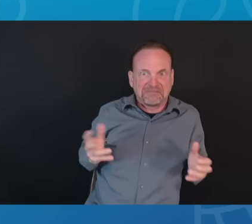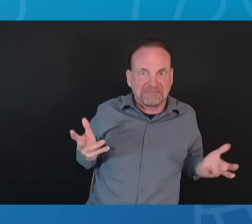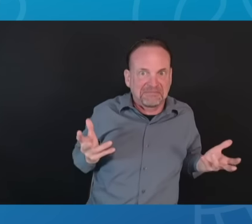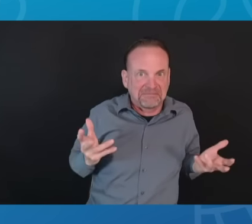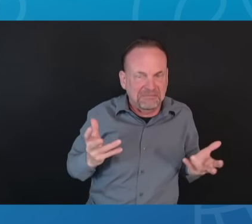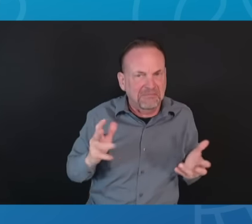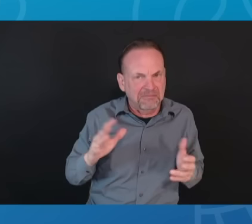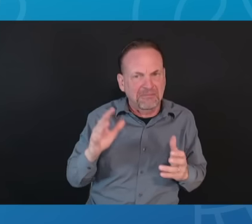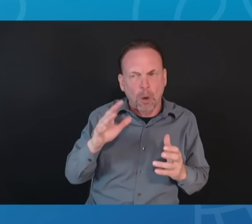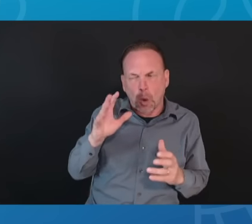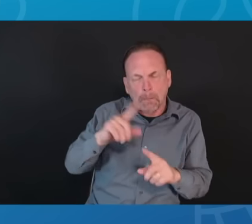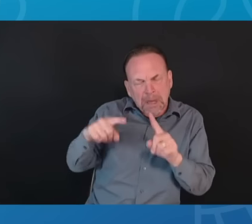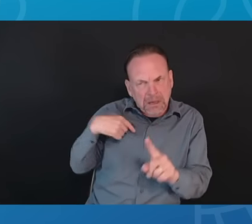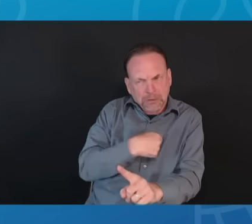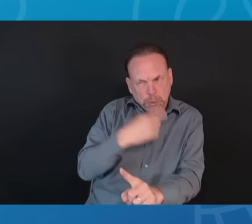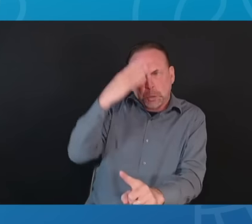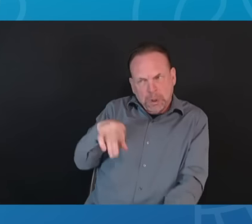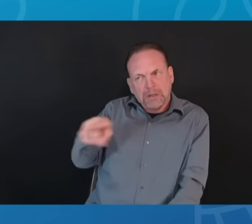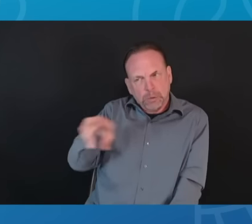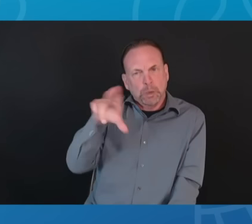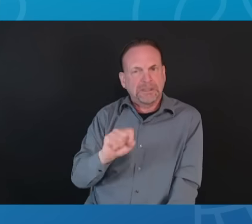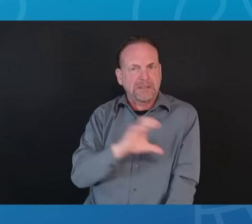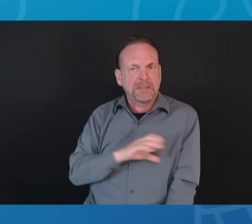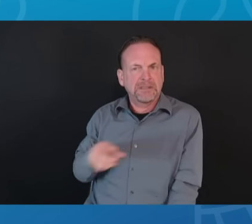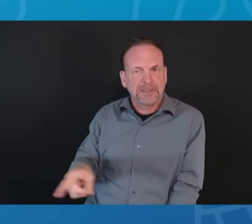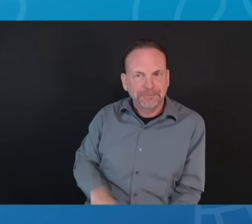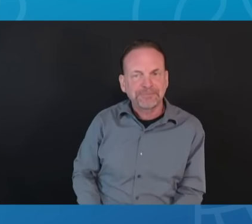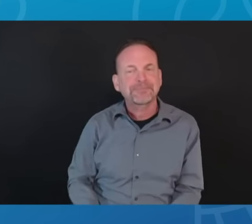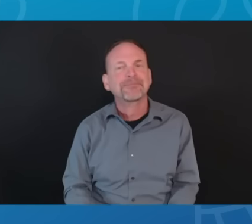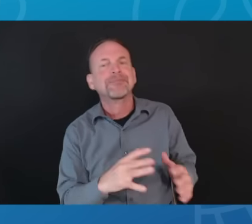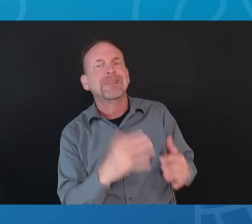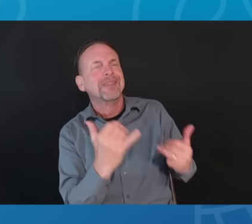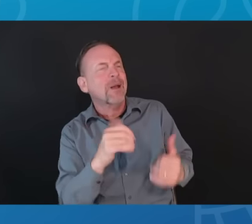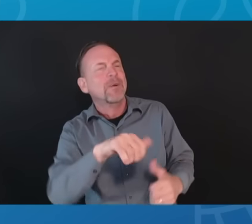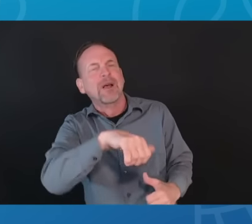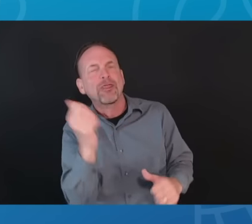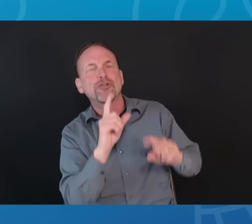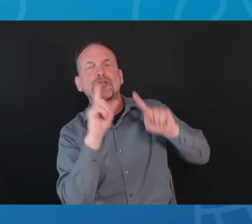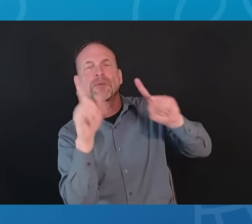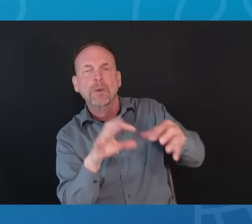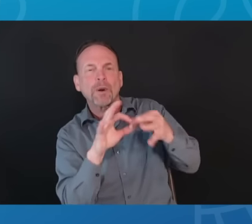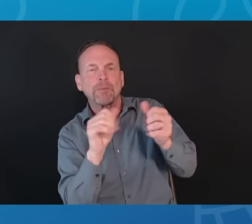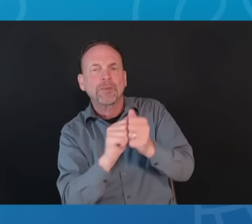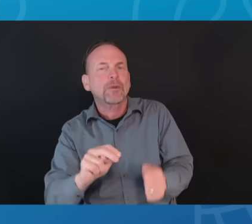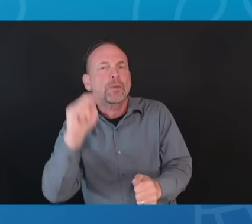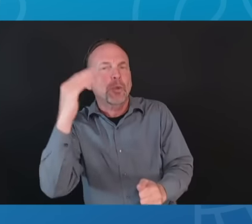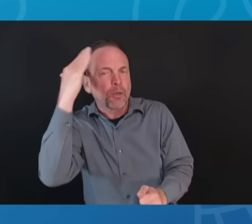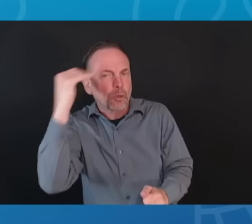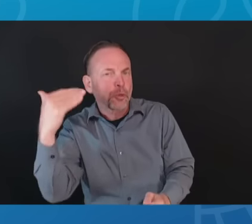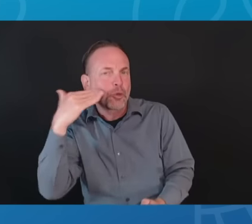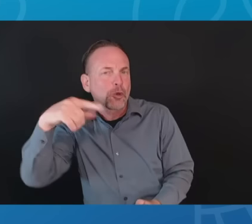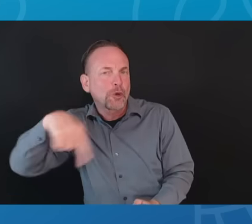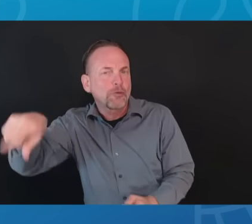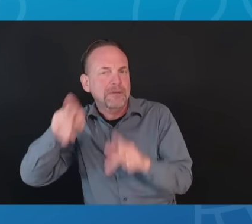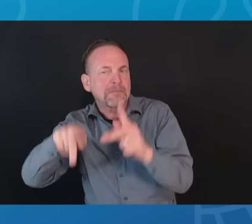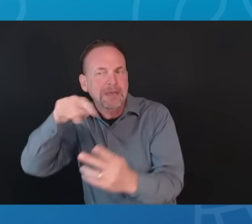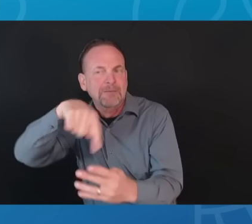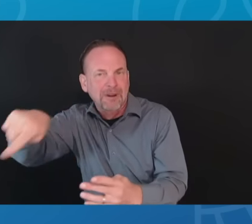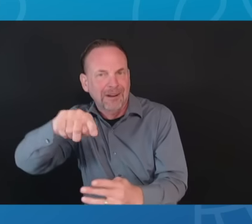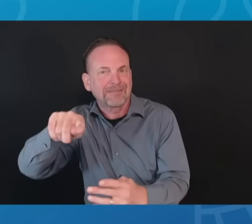recent days that North Koreans were reportedly killed on the front lines of the Ukraine war. Did you guys see those reports? Does the U.S. have